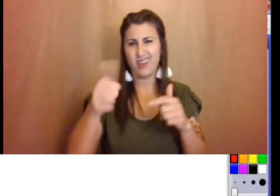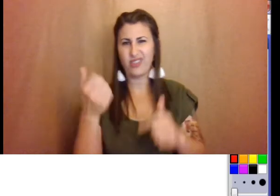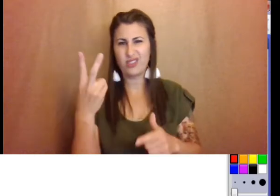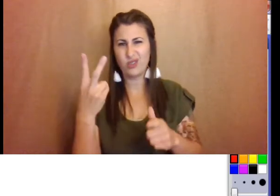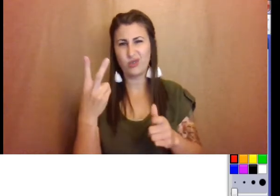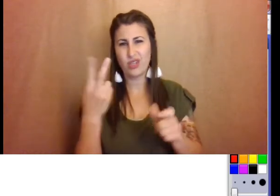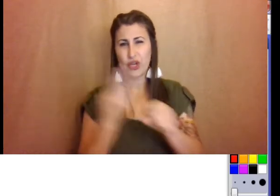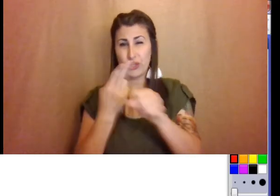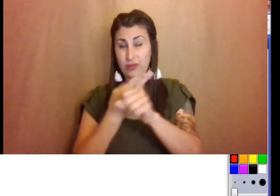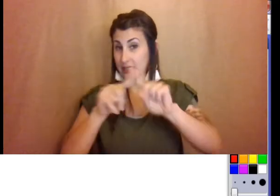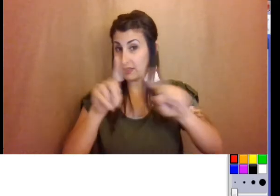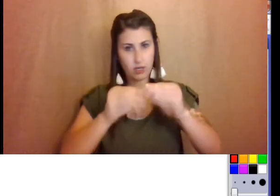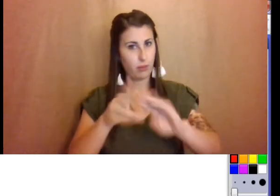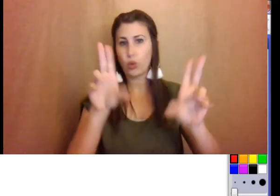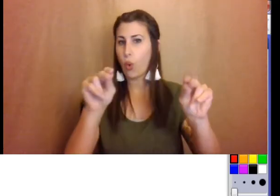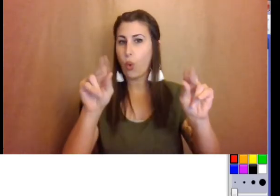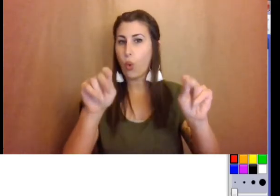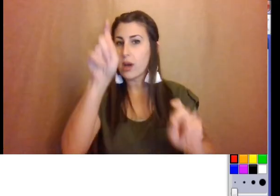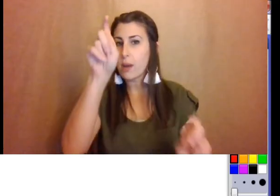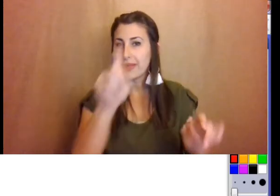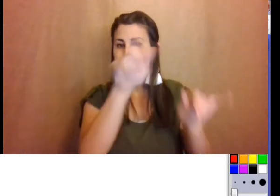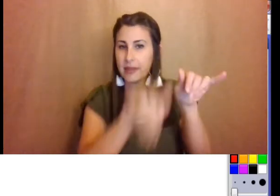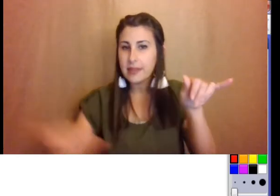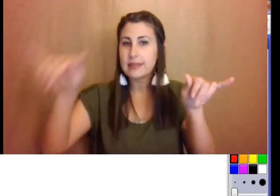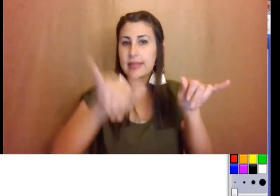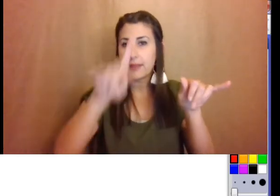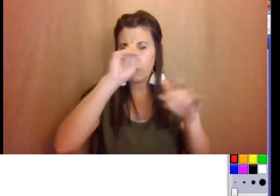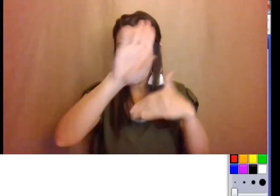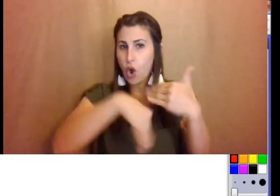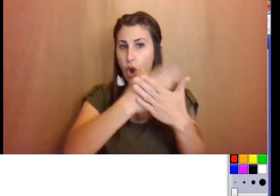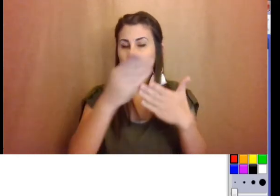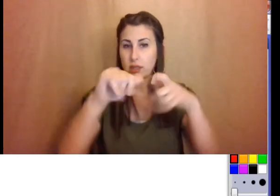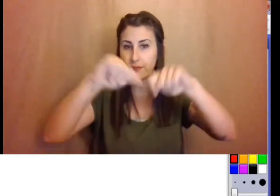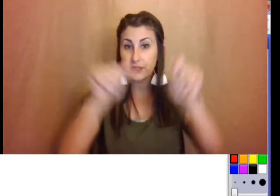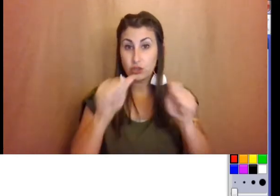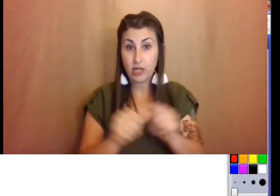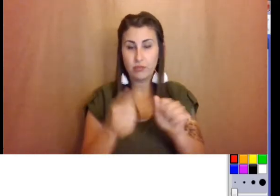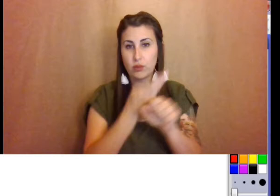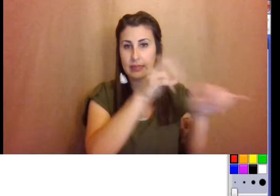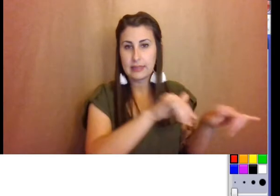Next slide.